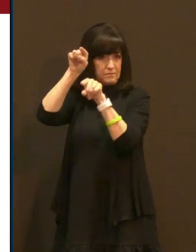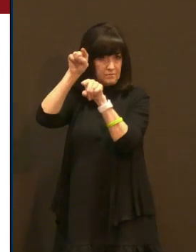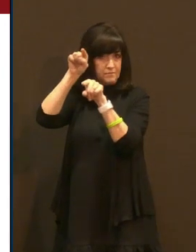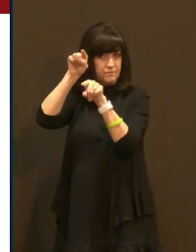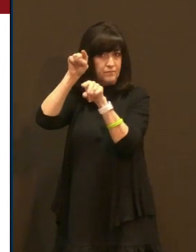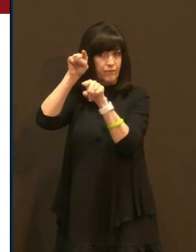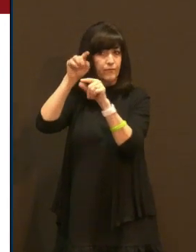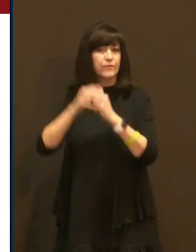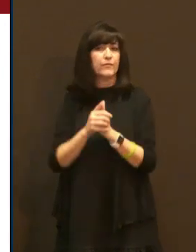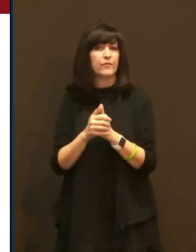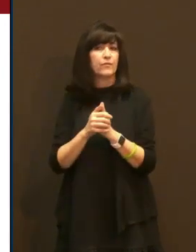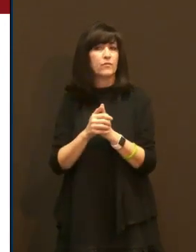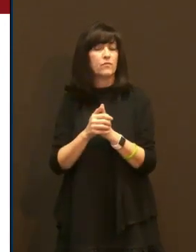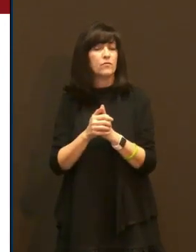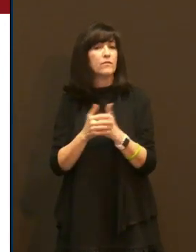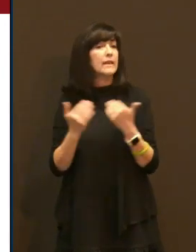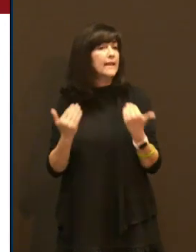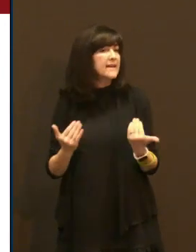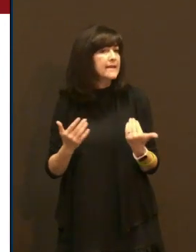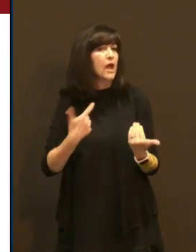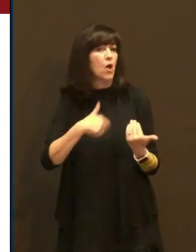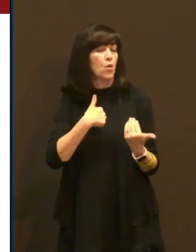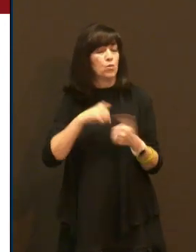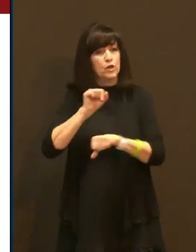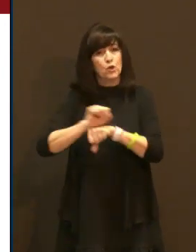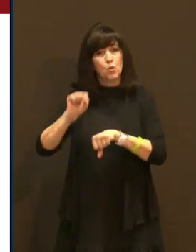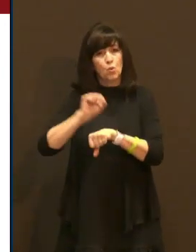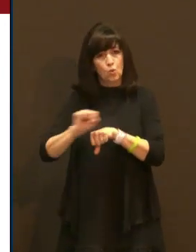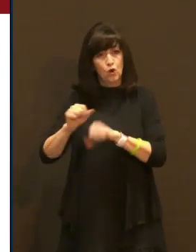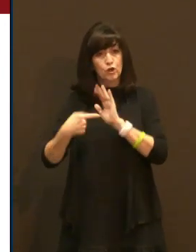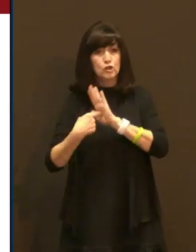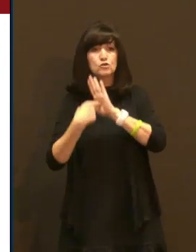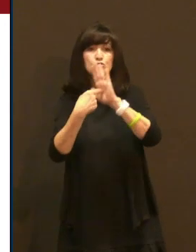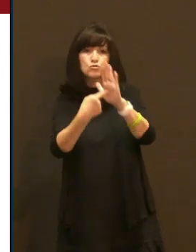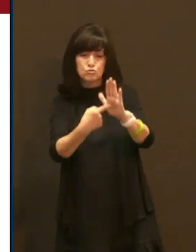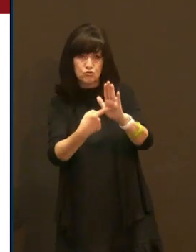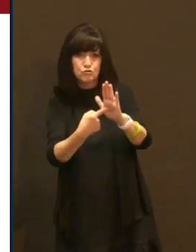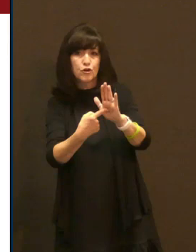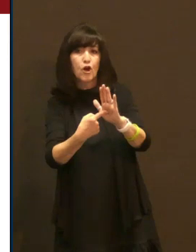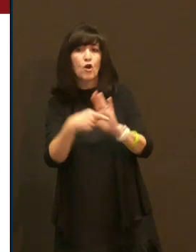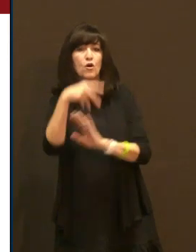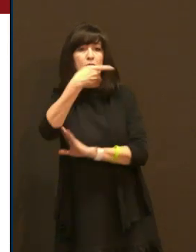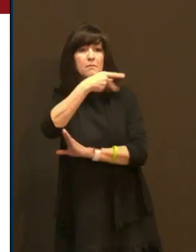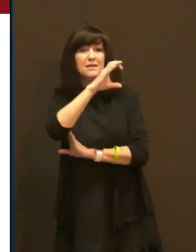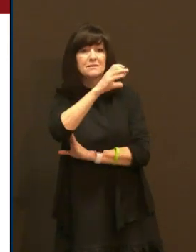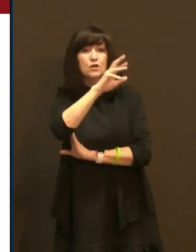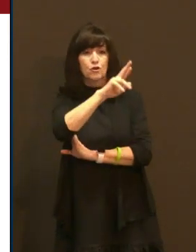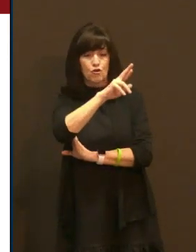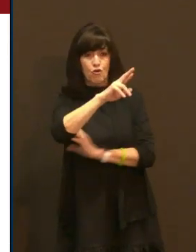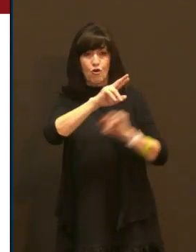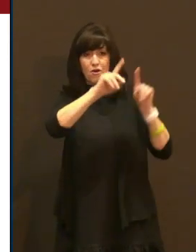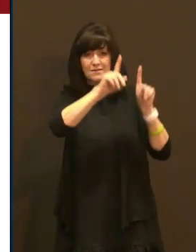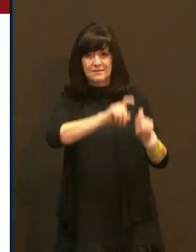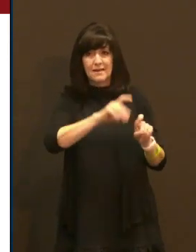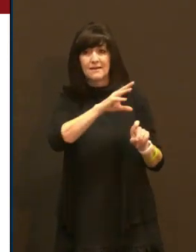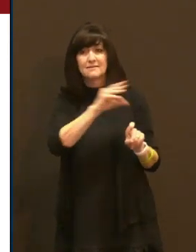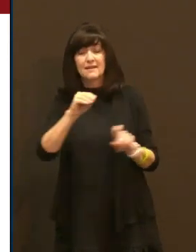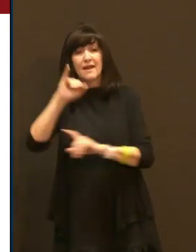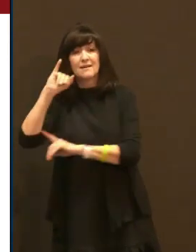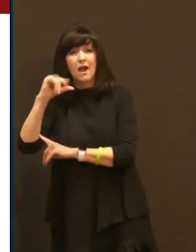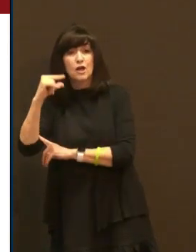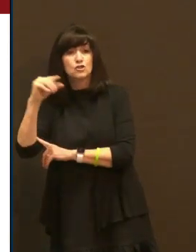working to present the PCR or the confirmed cases and the probable